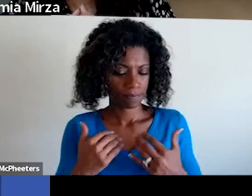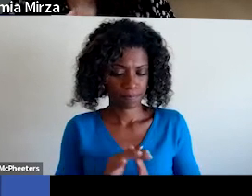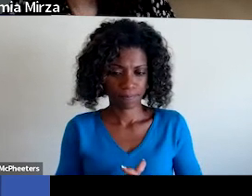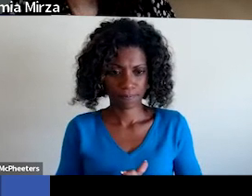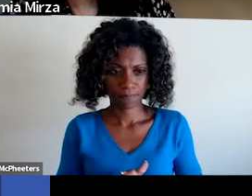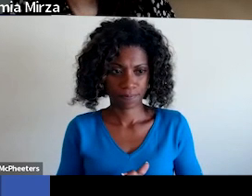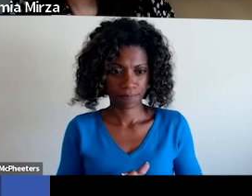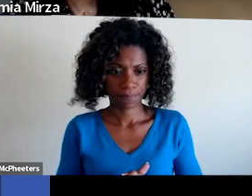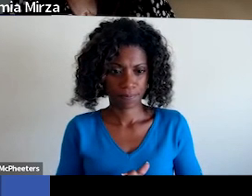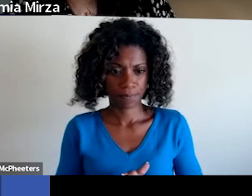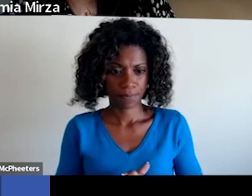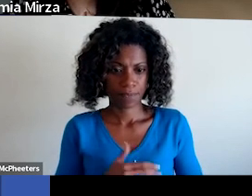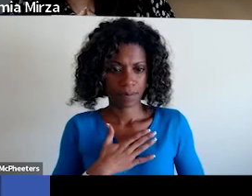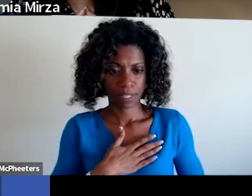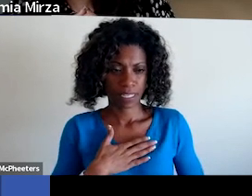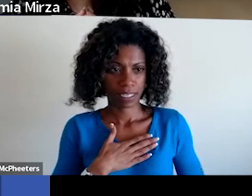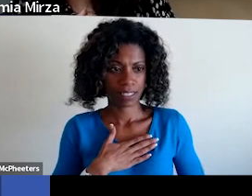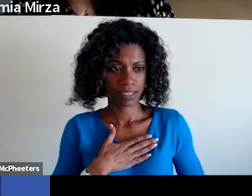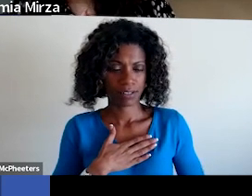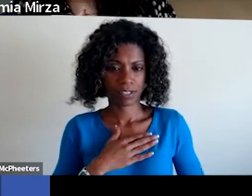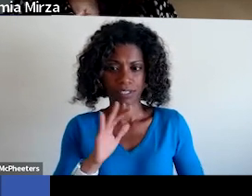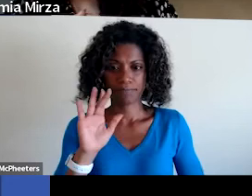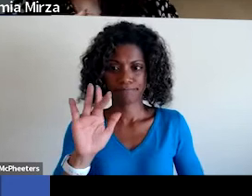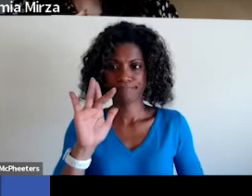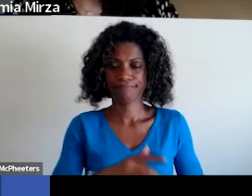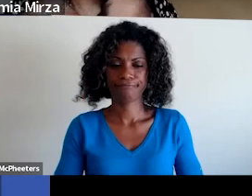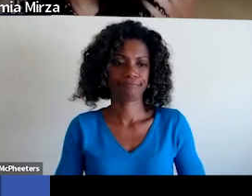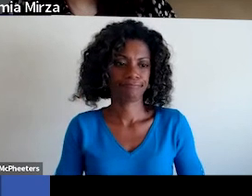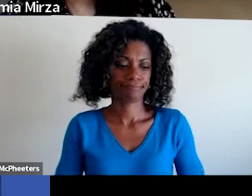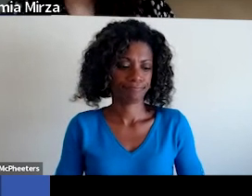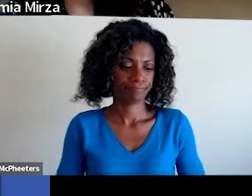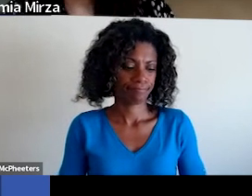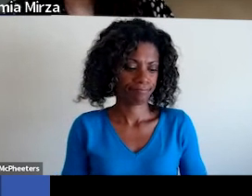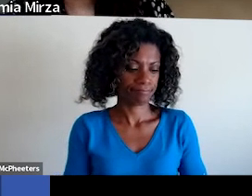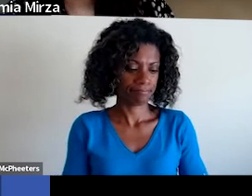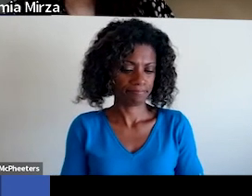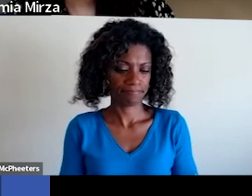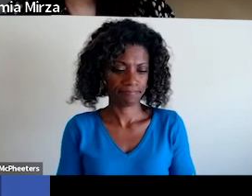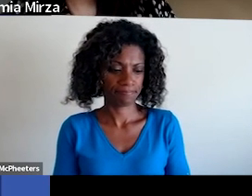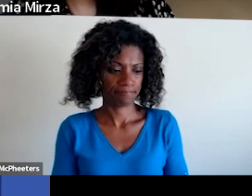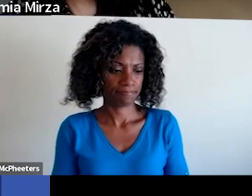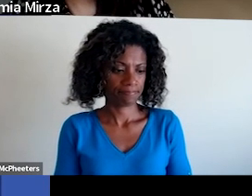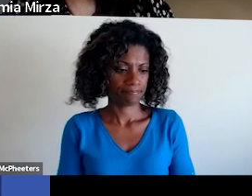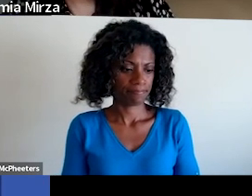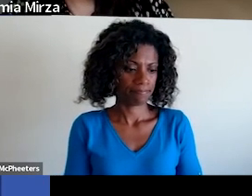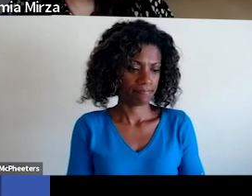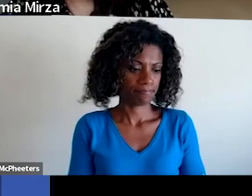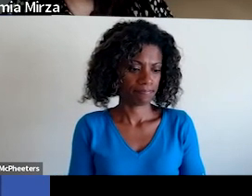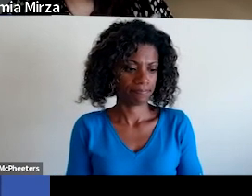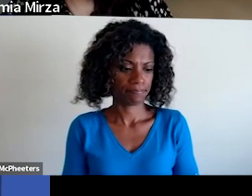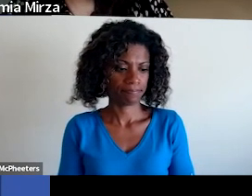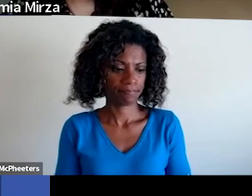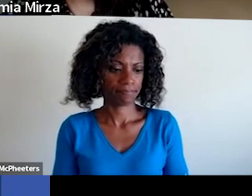you to pop into the Slido again and take a poll. In your perspective, who has the power within the organization